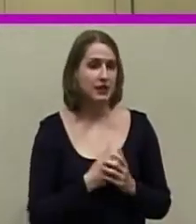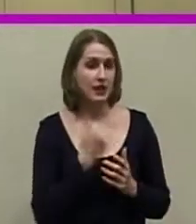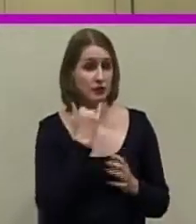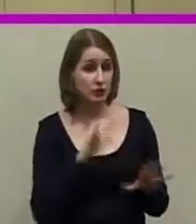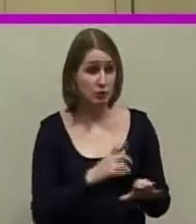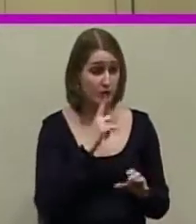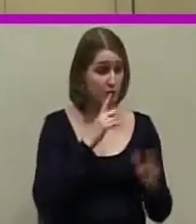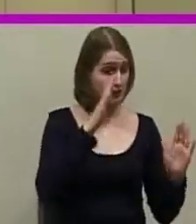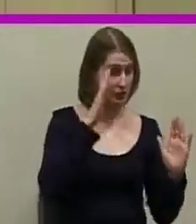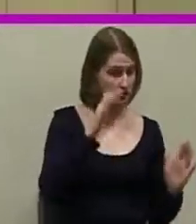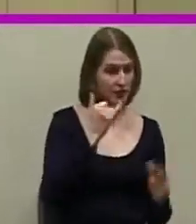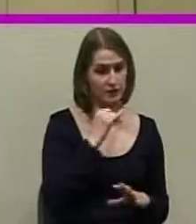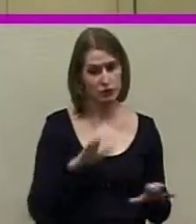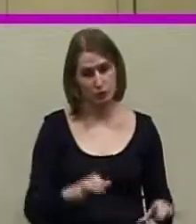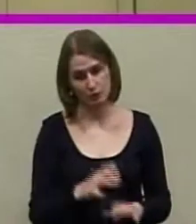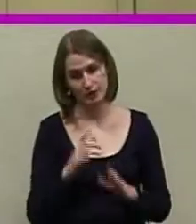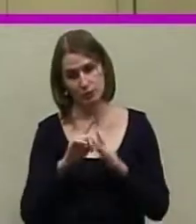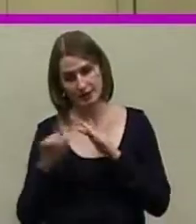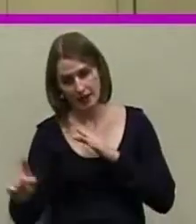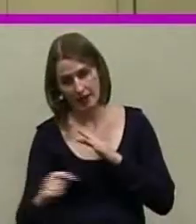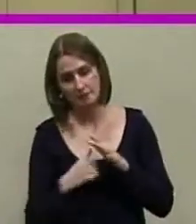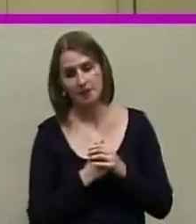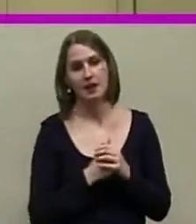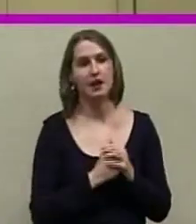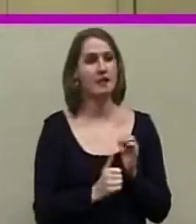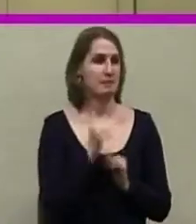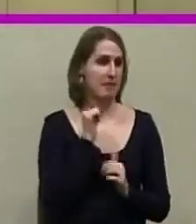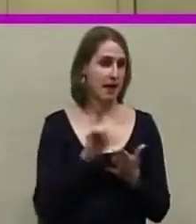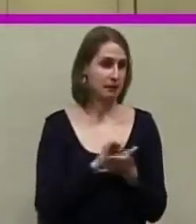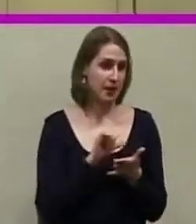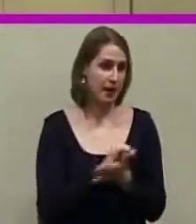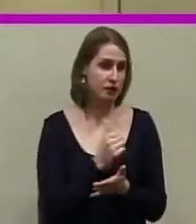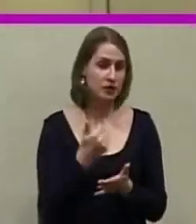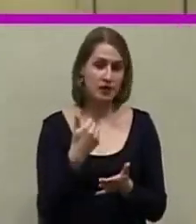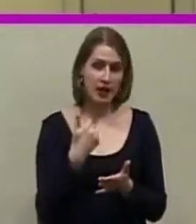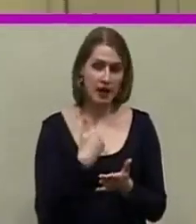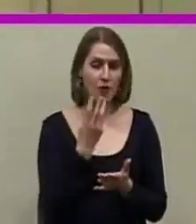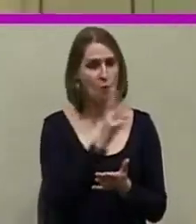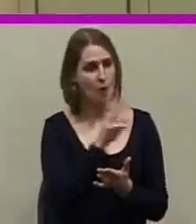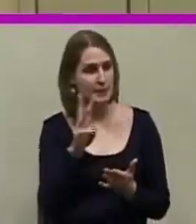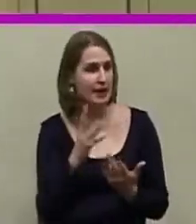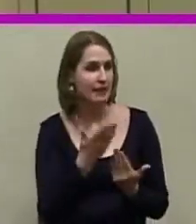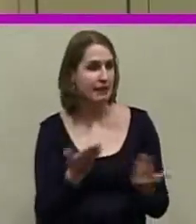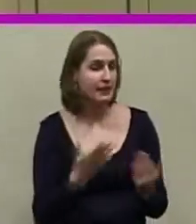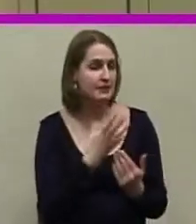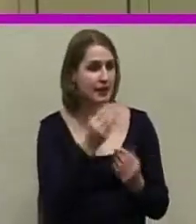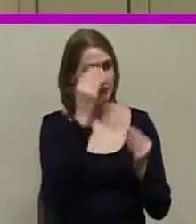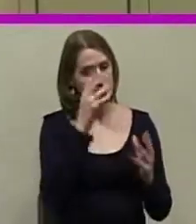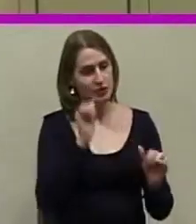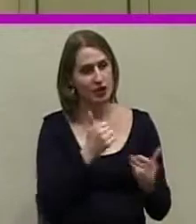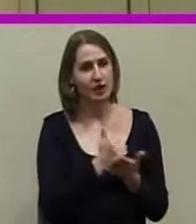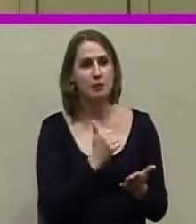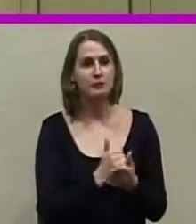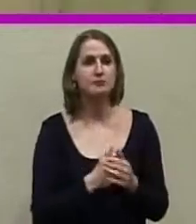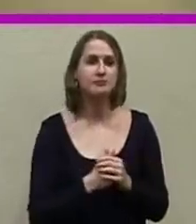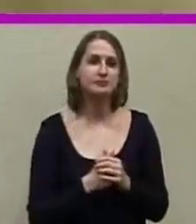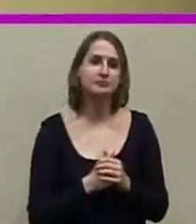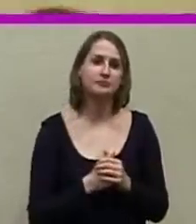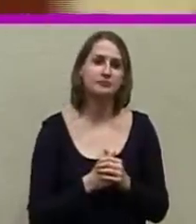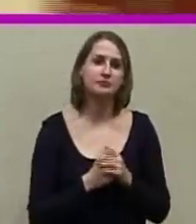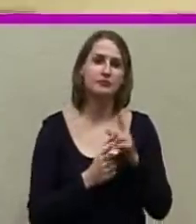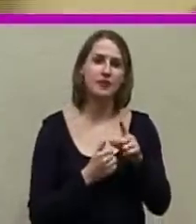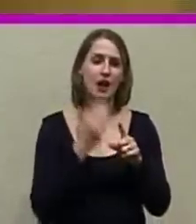it to escape? And then on the back page, you've got some just website kind of things and some information that can help you. Yes, David? I've known